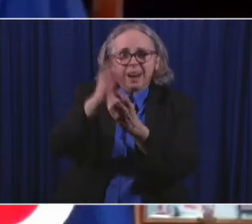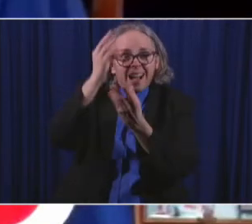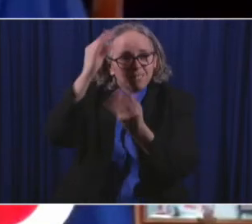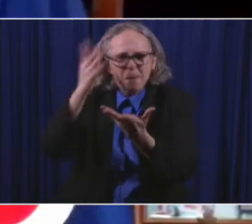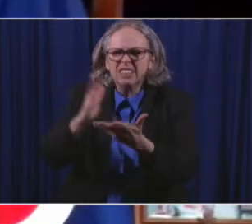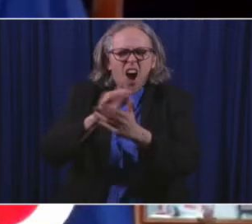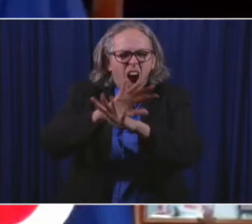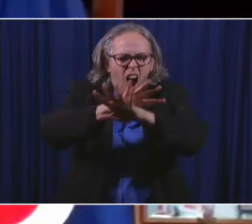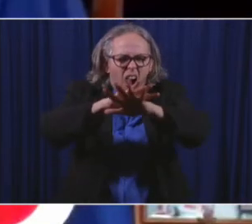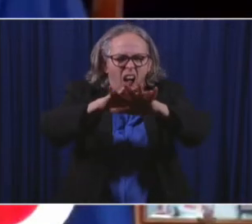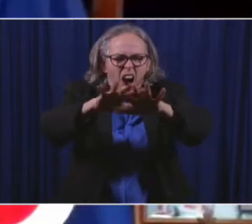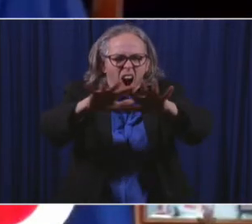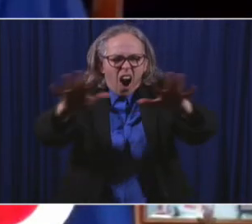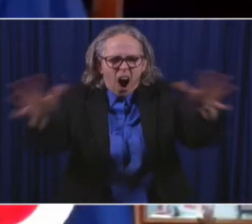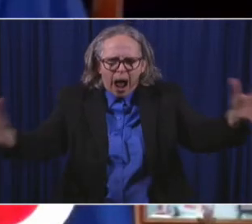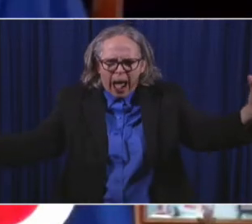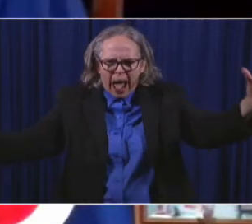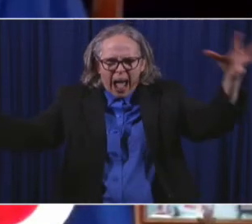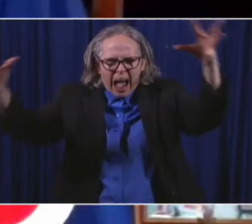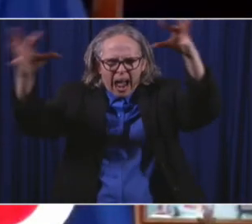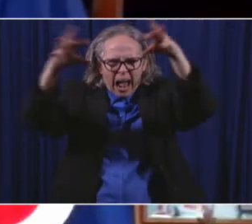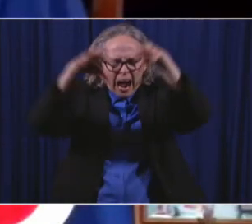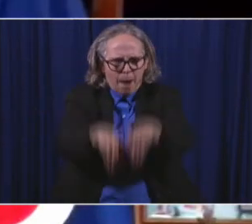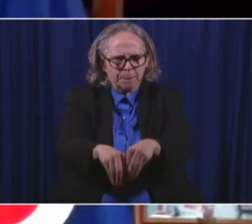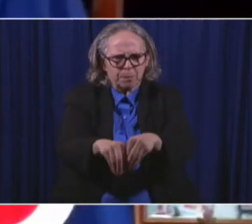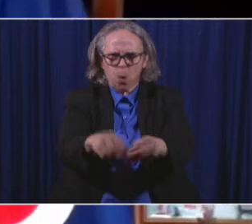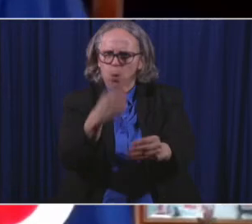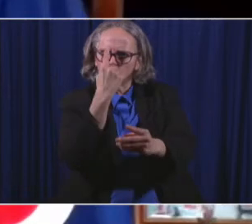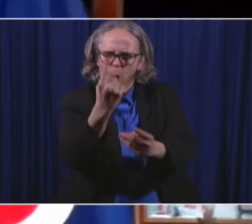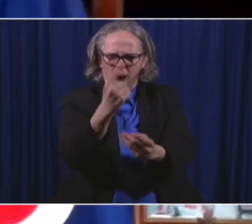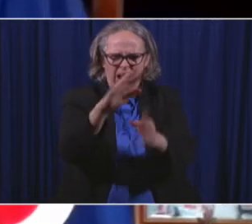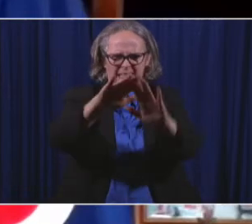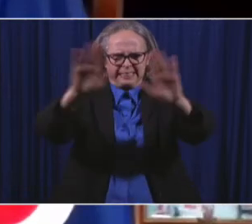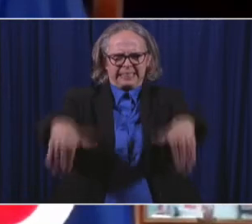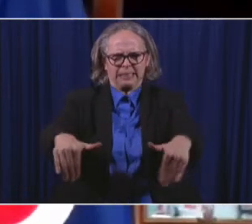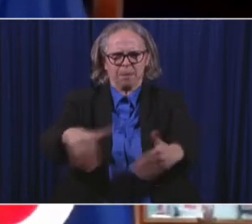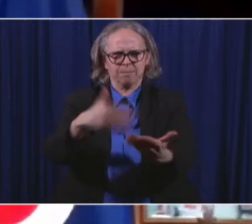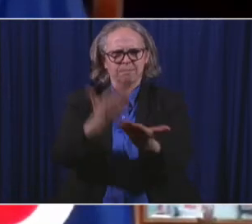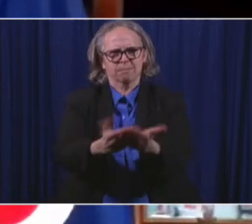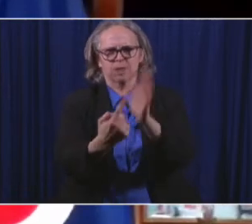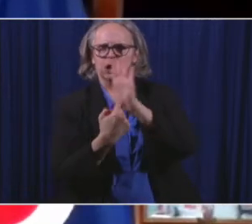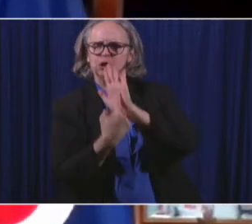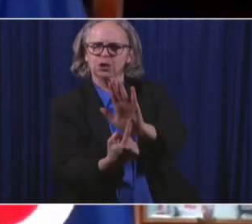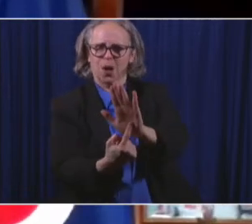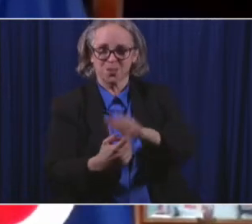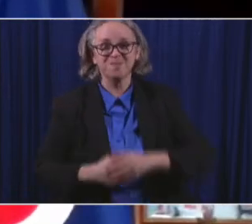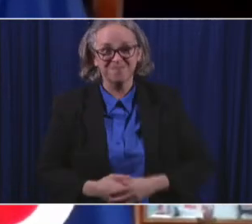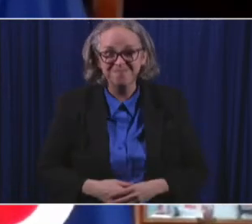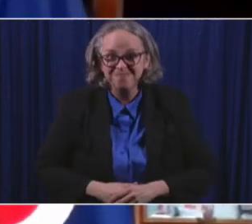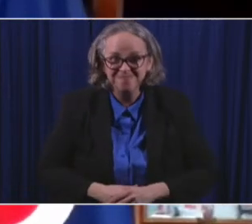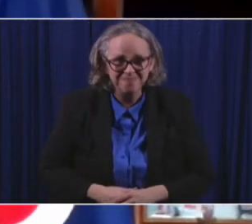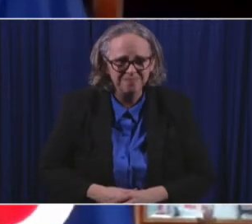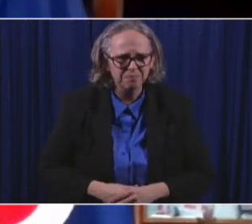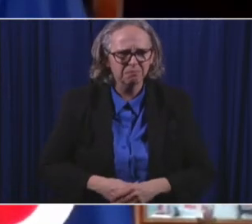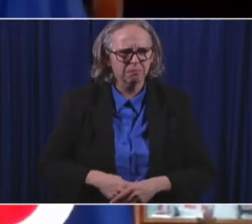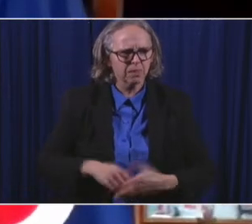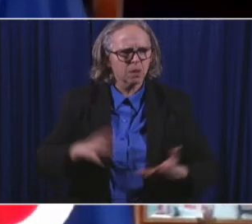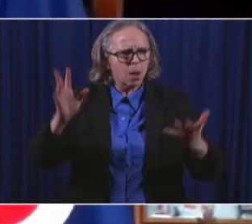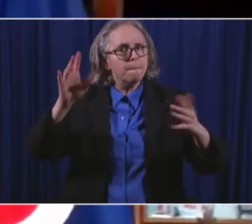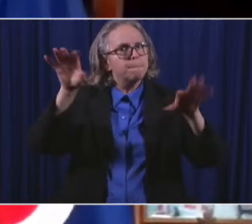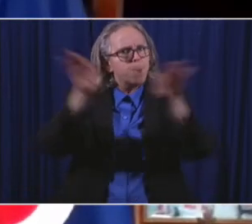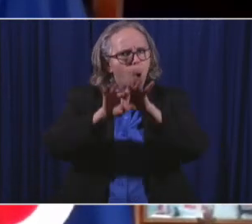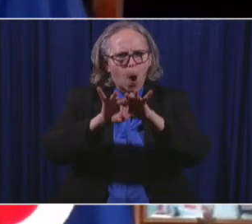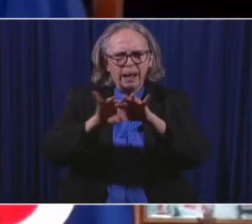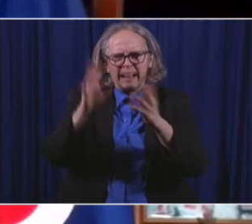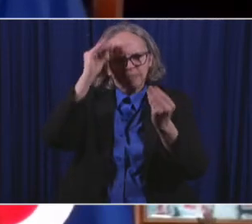value. And this collaboration also, I want to emphasize, focuses on security of all of